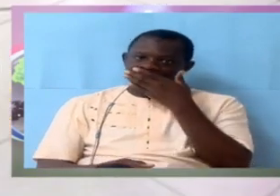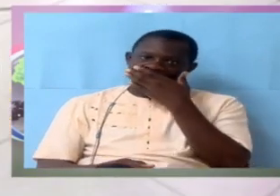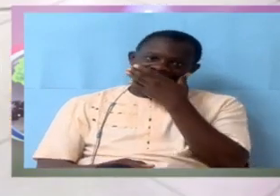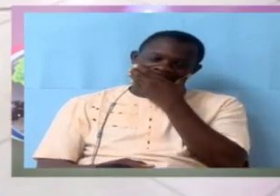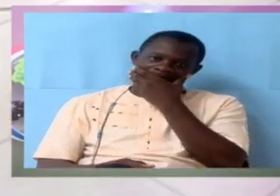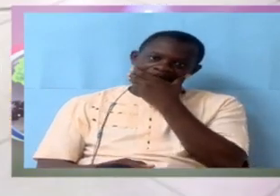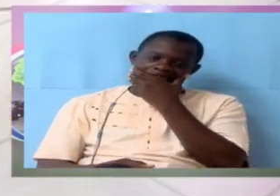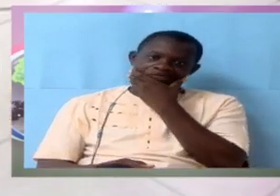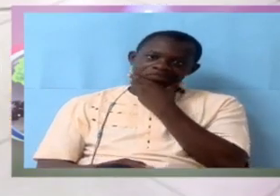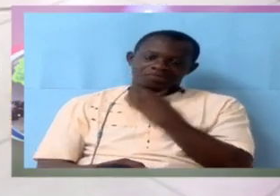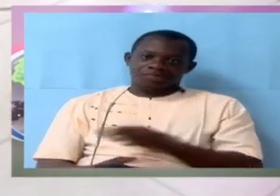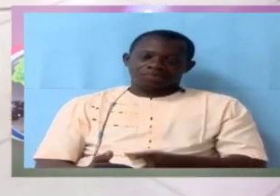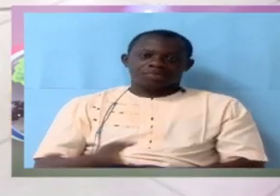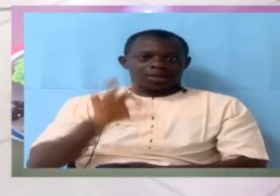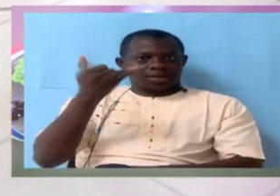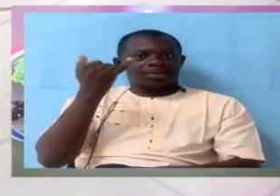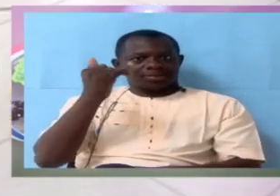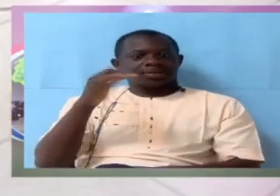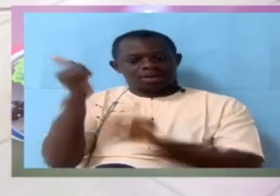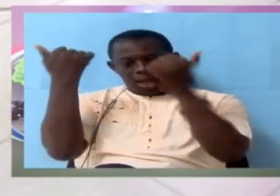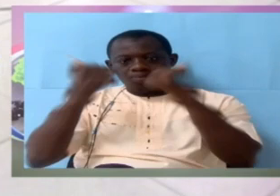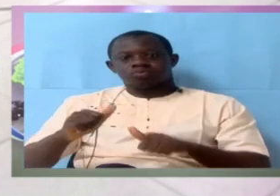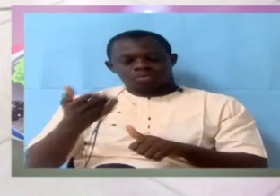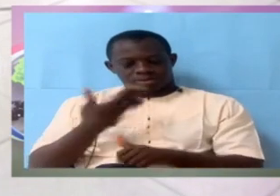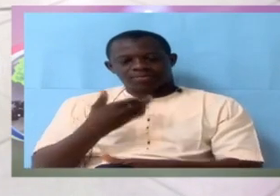kono. Yes, that happened.